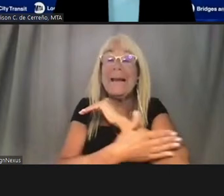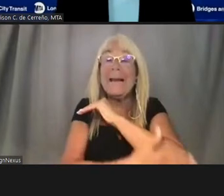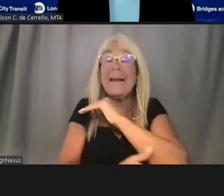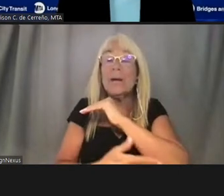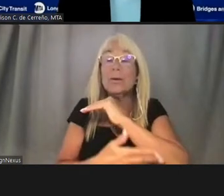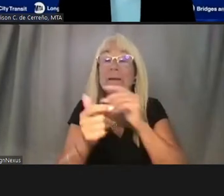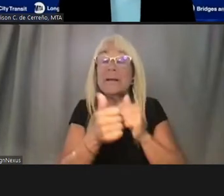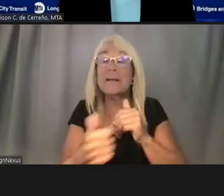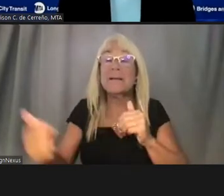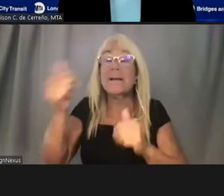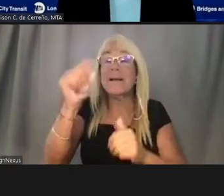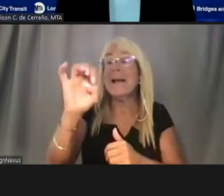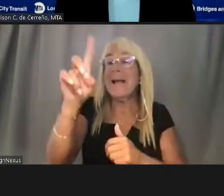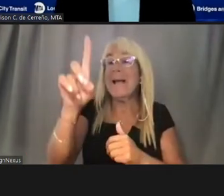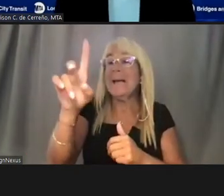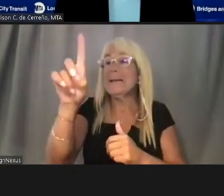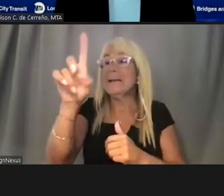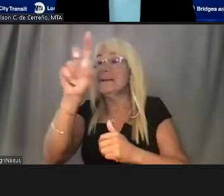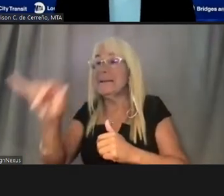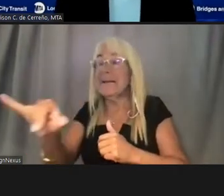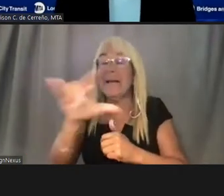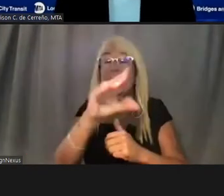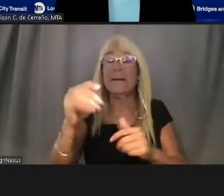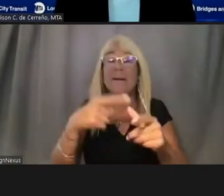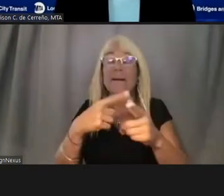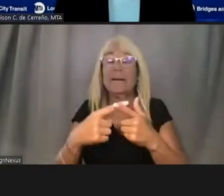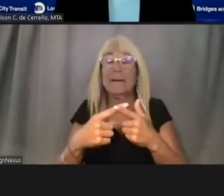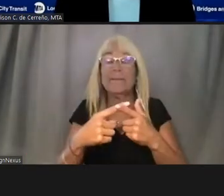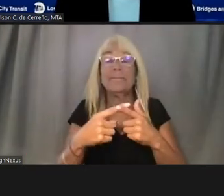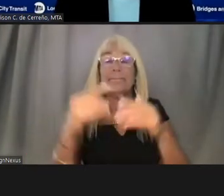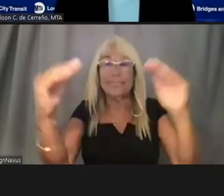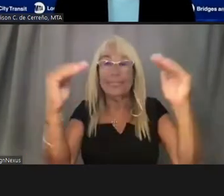followed by assembly member David Weprin